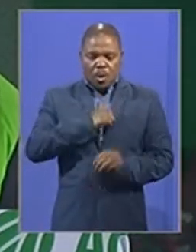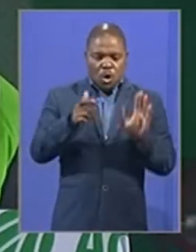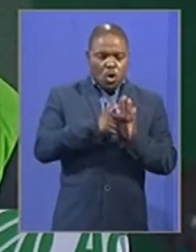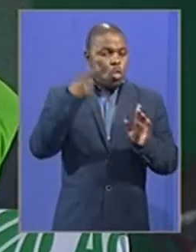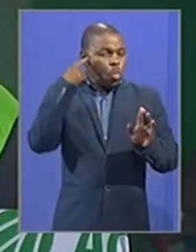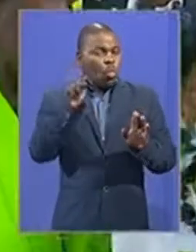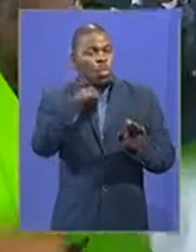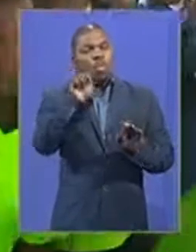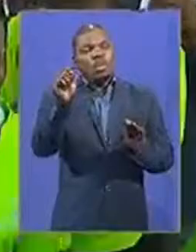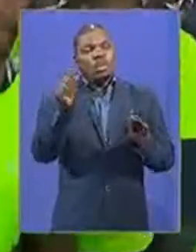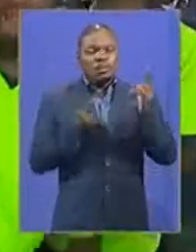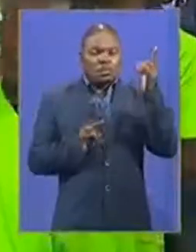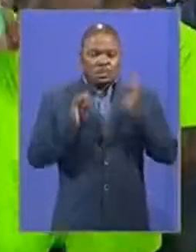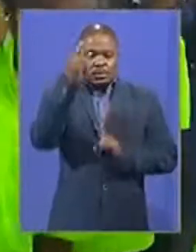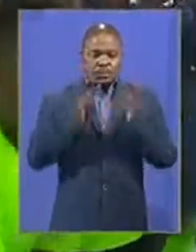our cities.